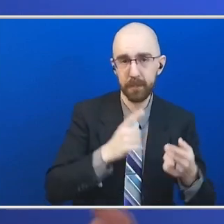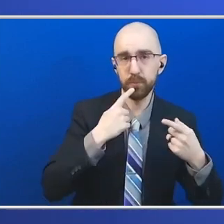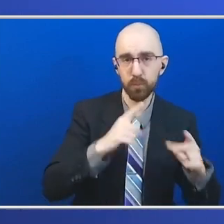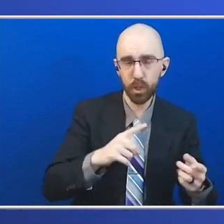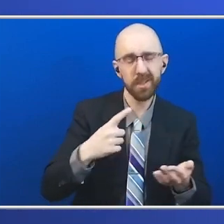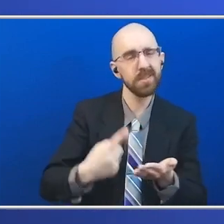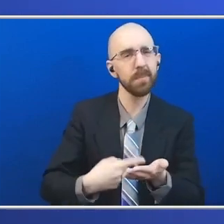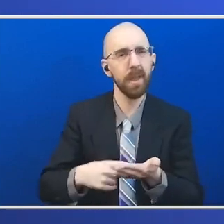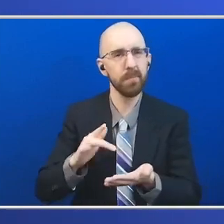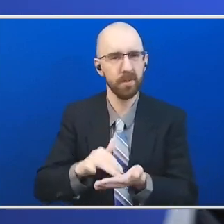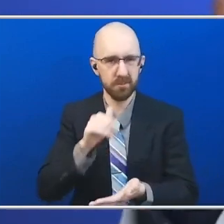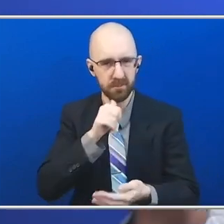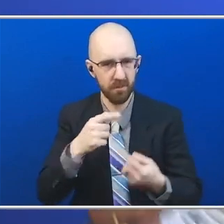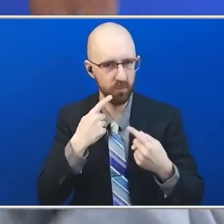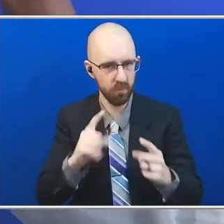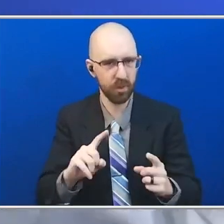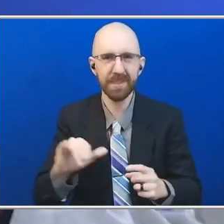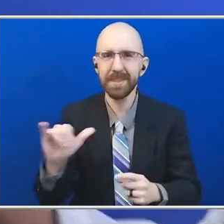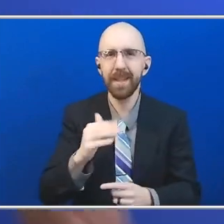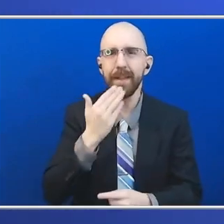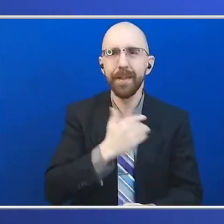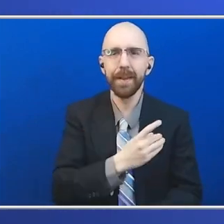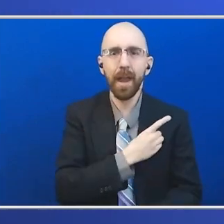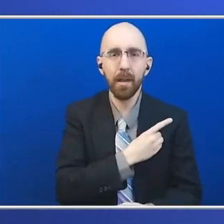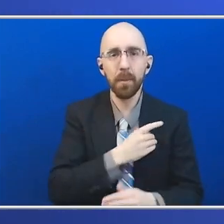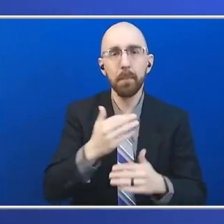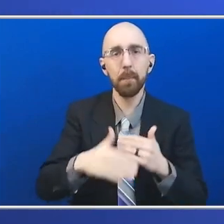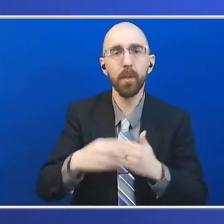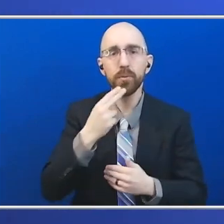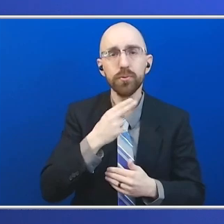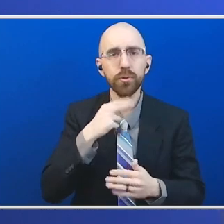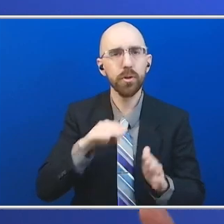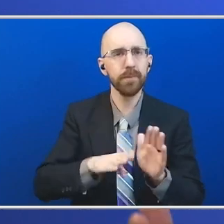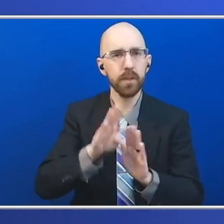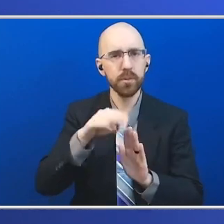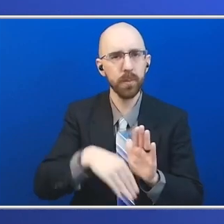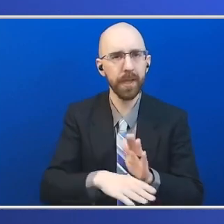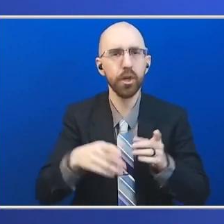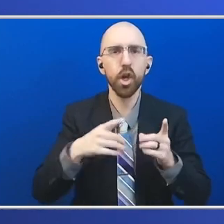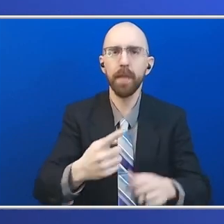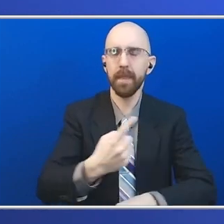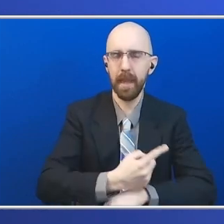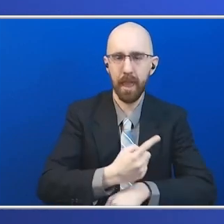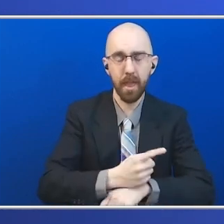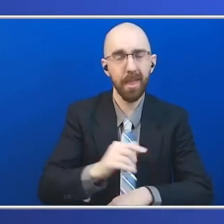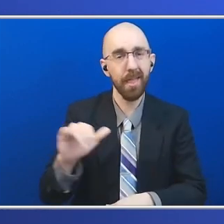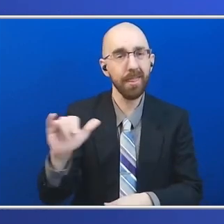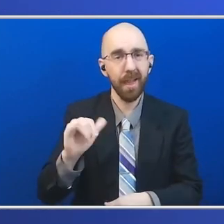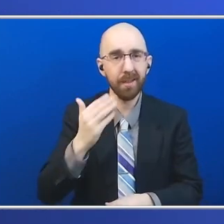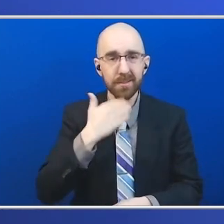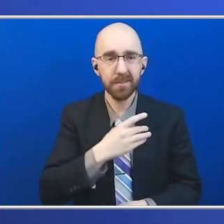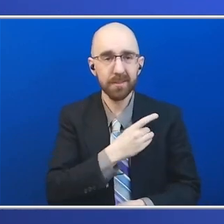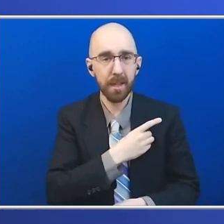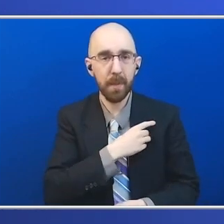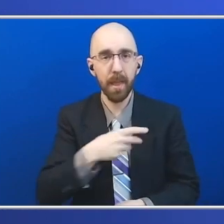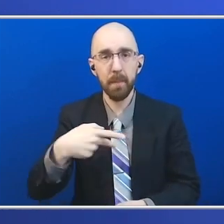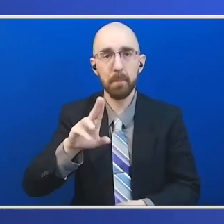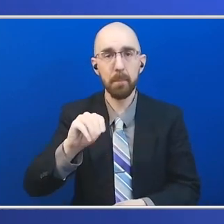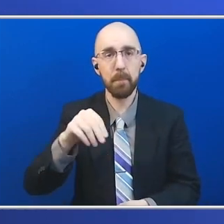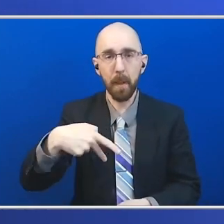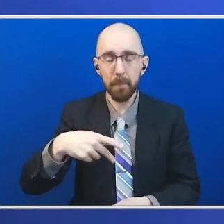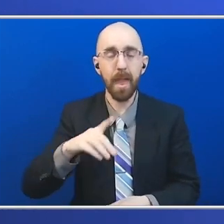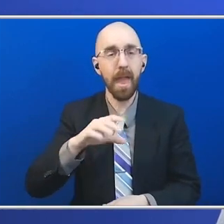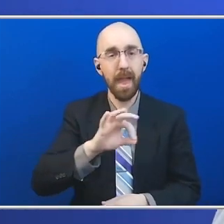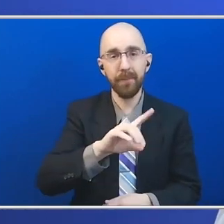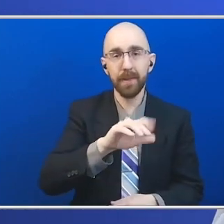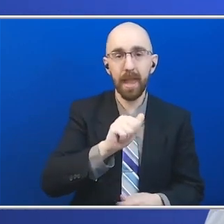Kind of similar to diabetes, where the blood sugar fluctuates during the day. And just like a diabetic pump, the FDA approved Onapgo,